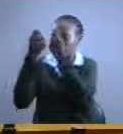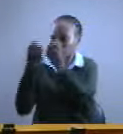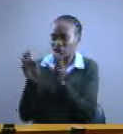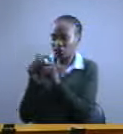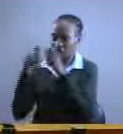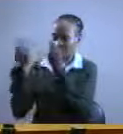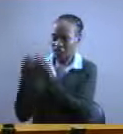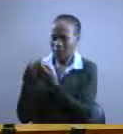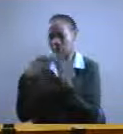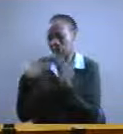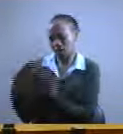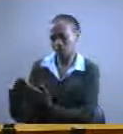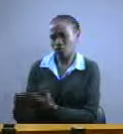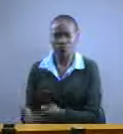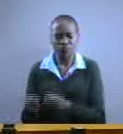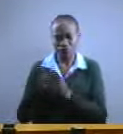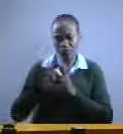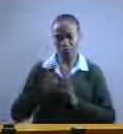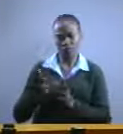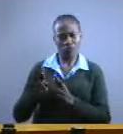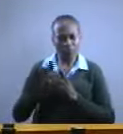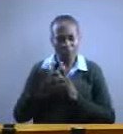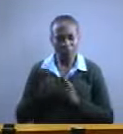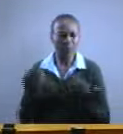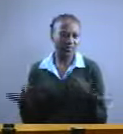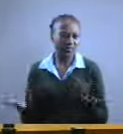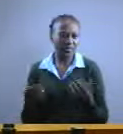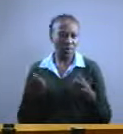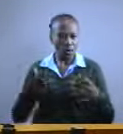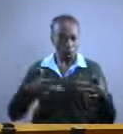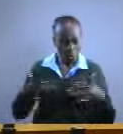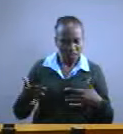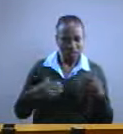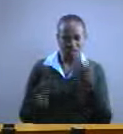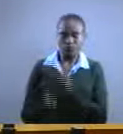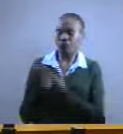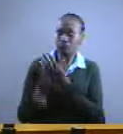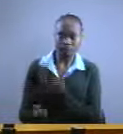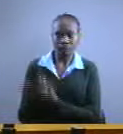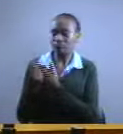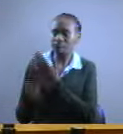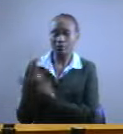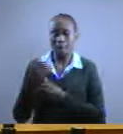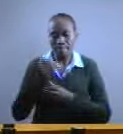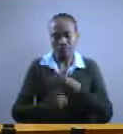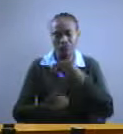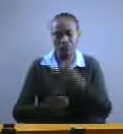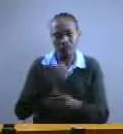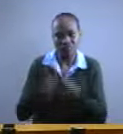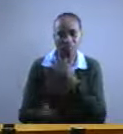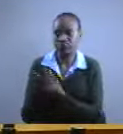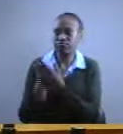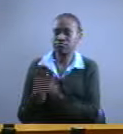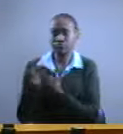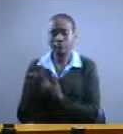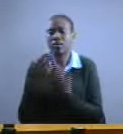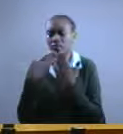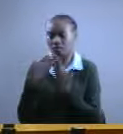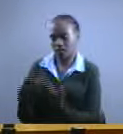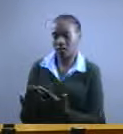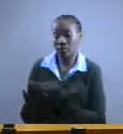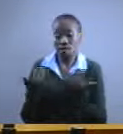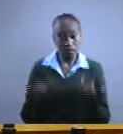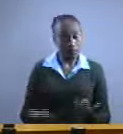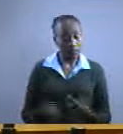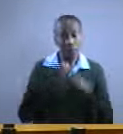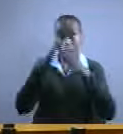and succinct responses to concerns and queries that emerged during the process. I humbly submit to the House, Honorable